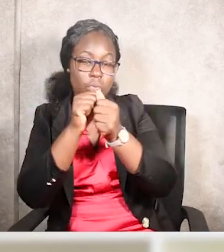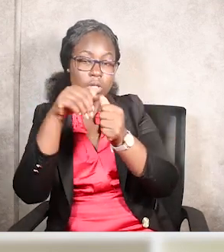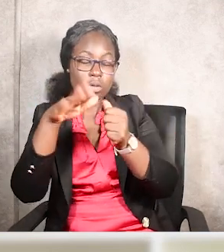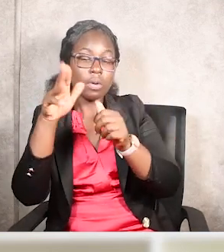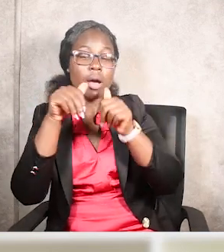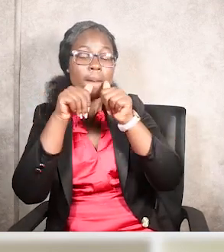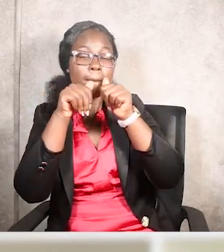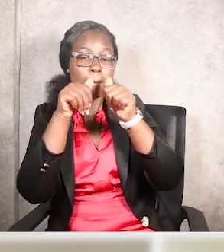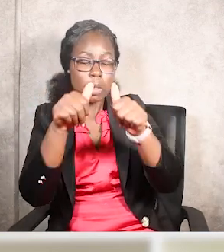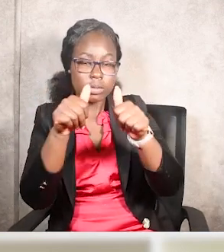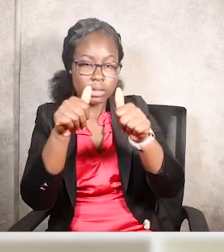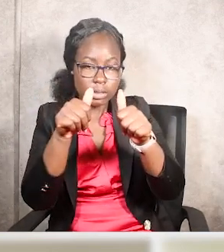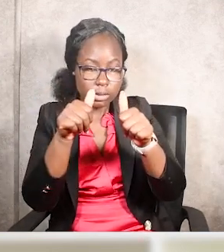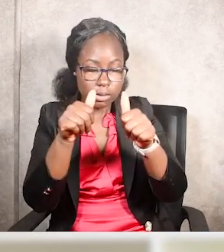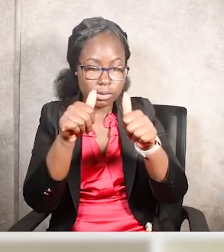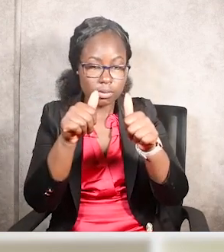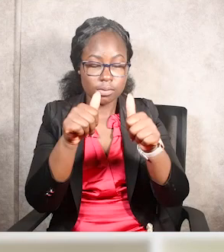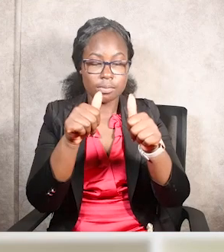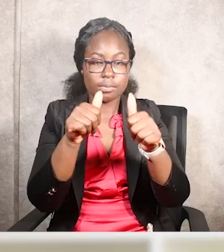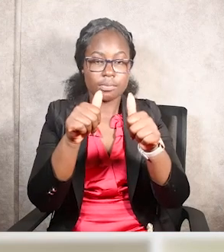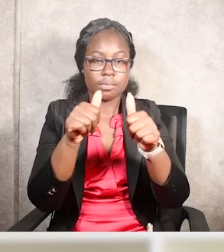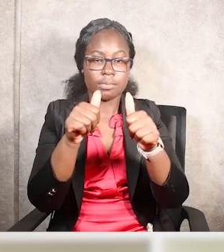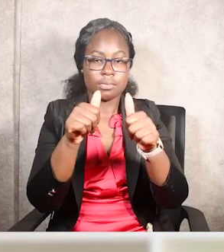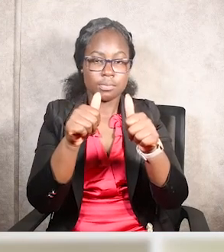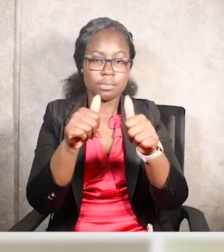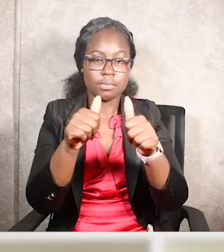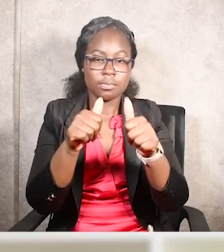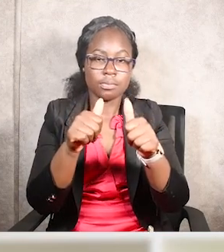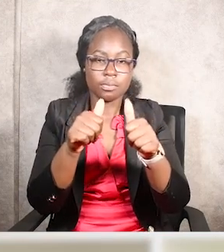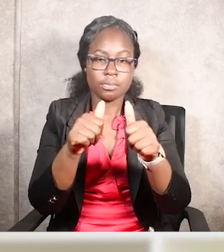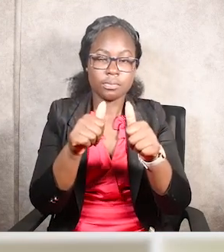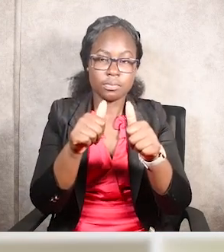your posting, with your